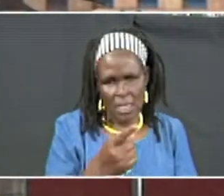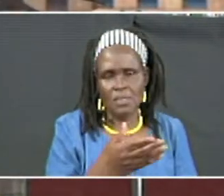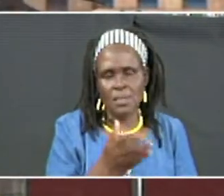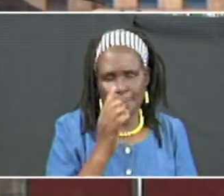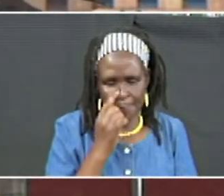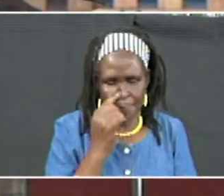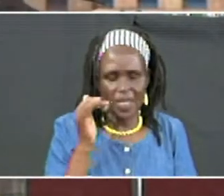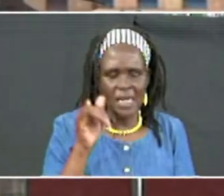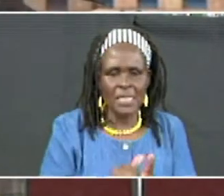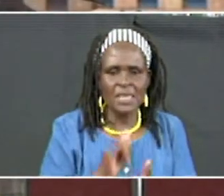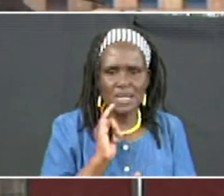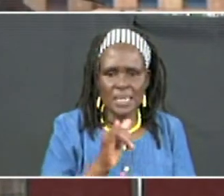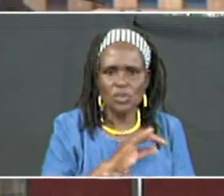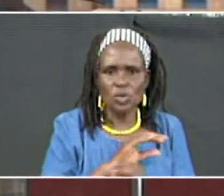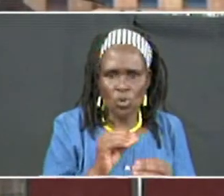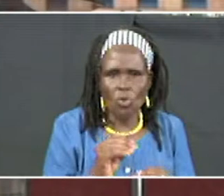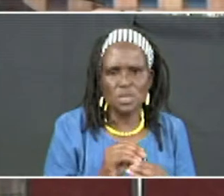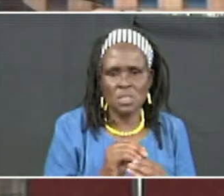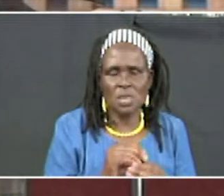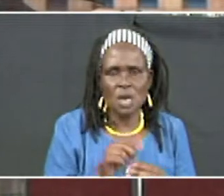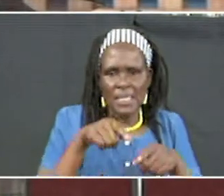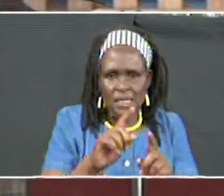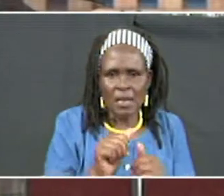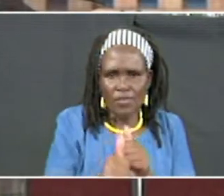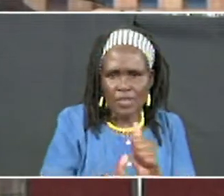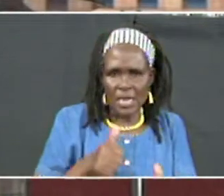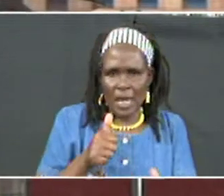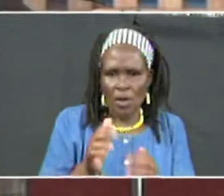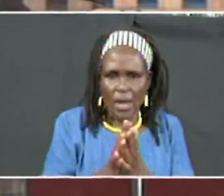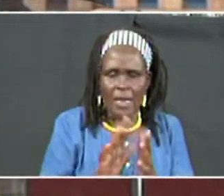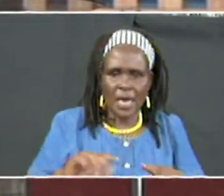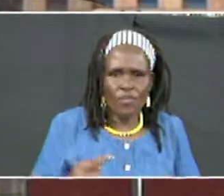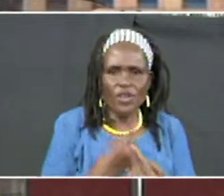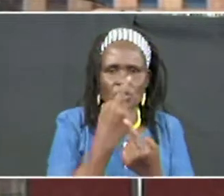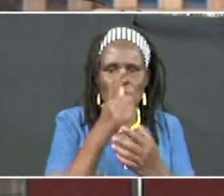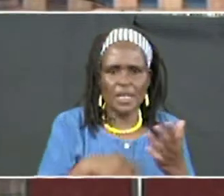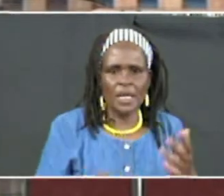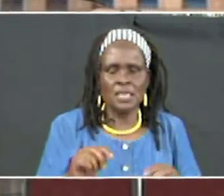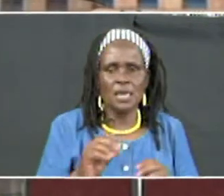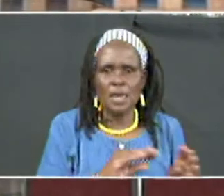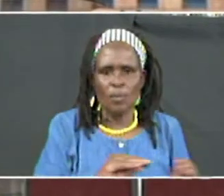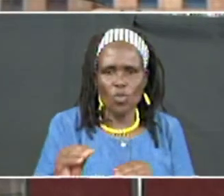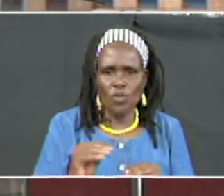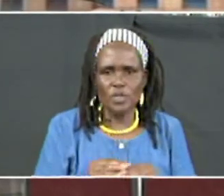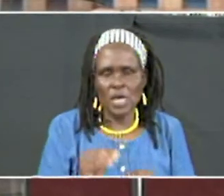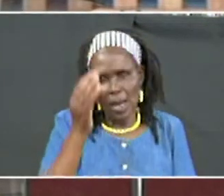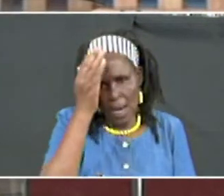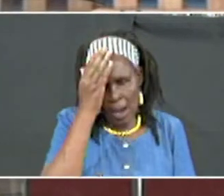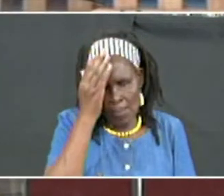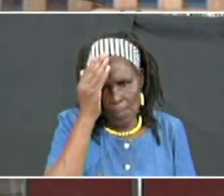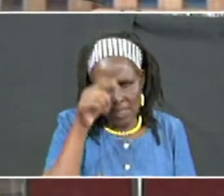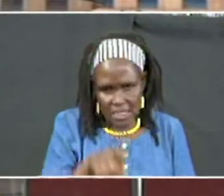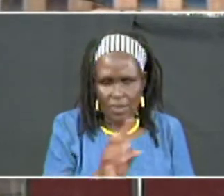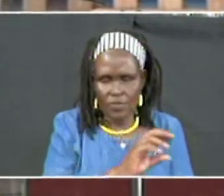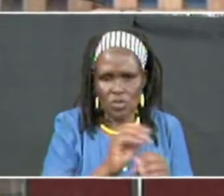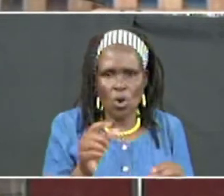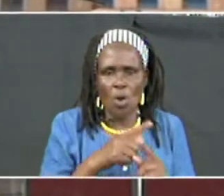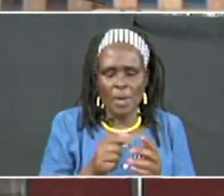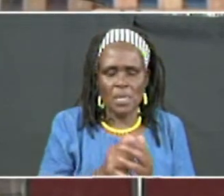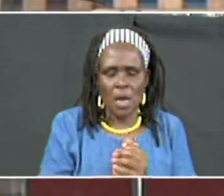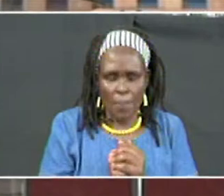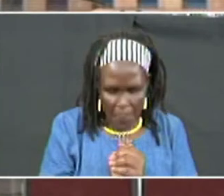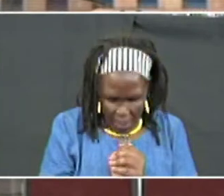not mere self-denial and self-affliction that moves me. A humbling of self, a bowing of the